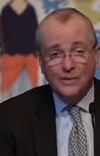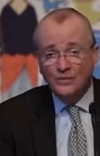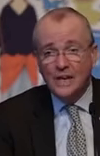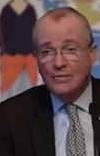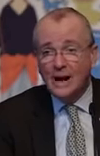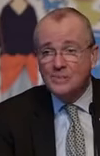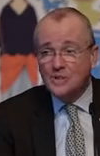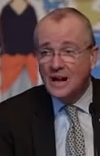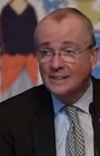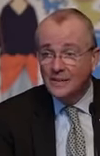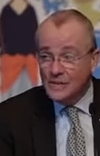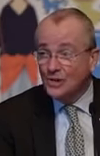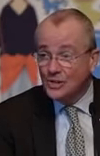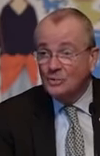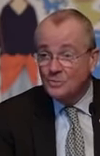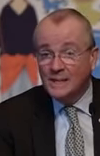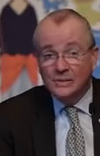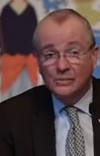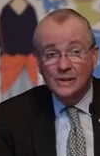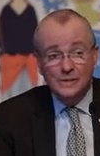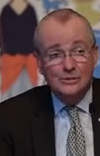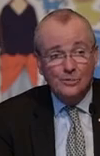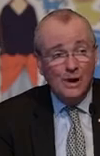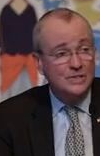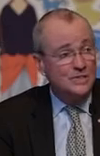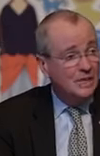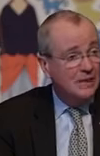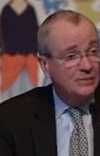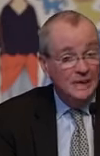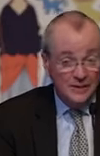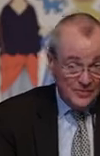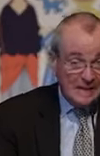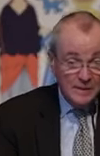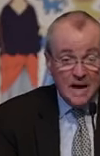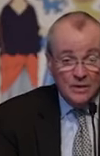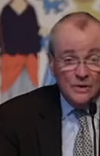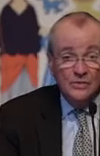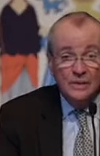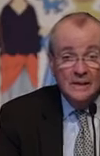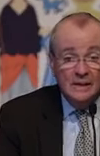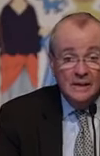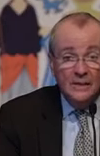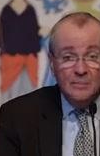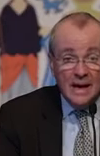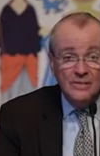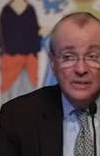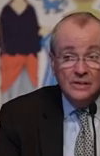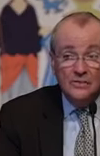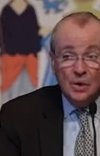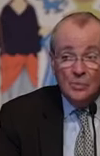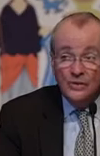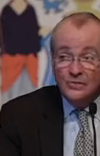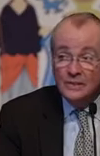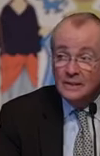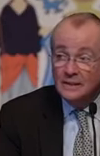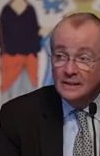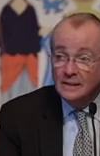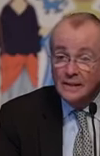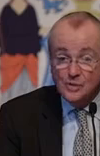While this is never abstract, these are human beings. These are precious lives. The fact of the matter is the math is